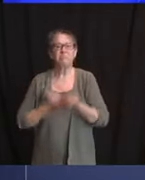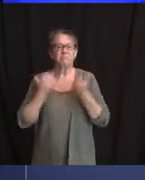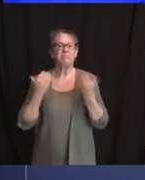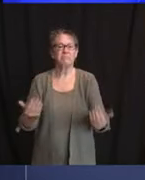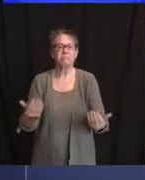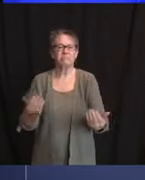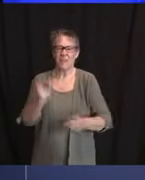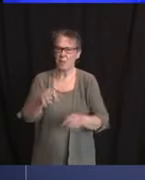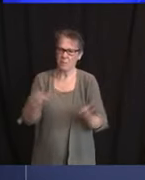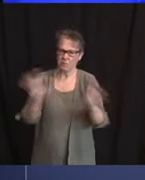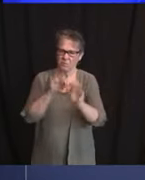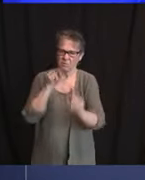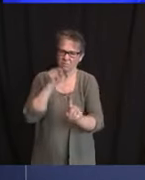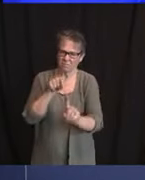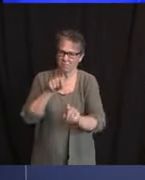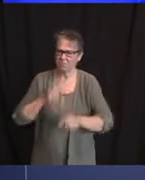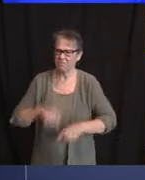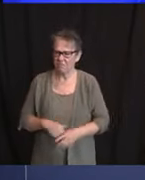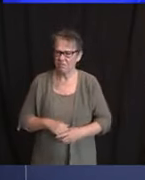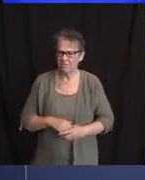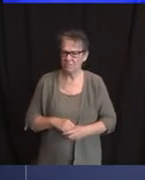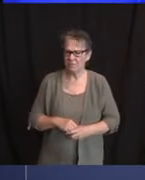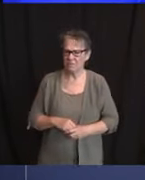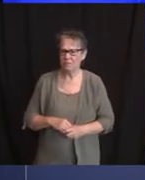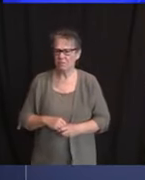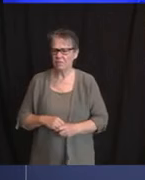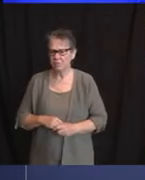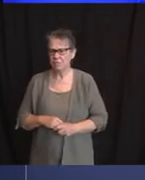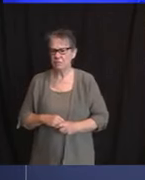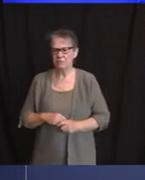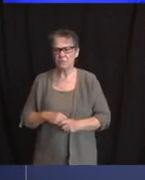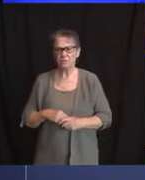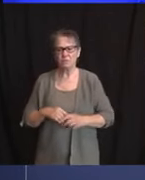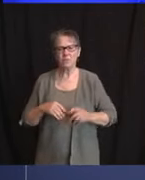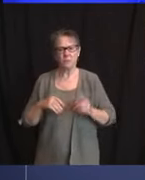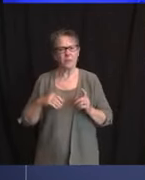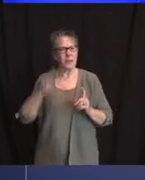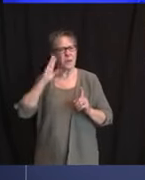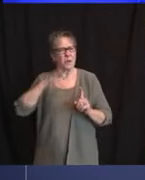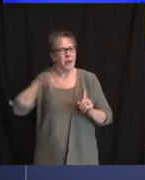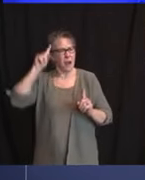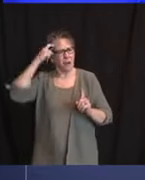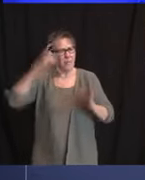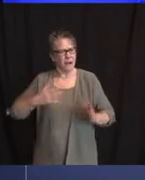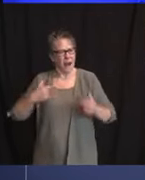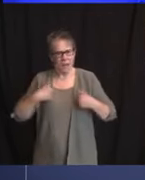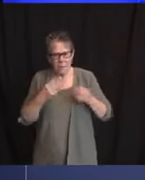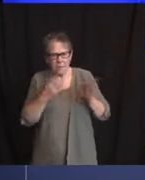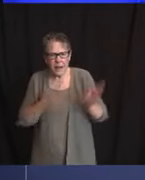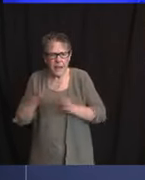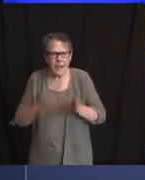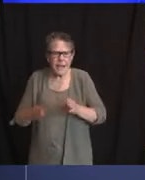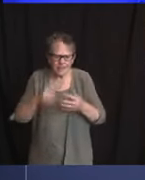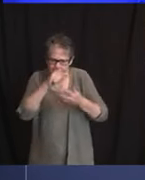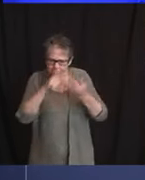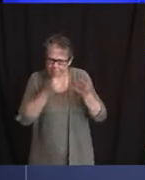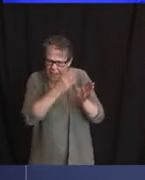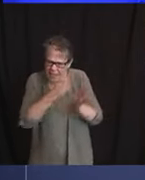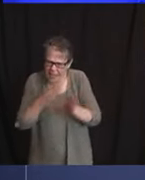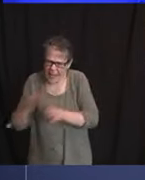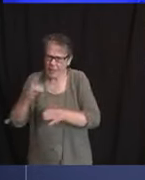state. That's why I successfully fought for an additional $25 billion set aside for testing in the last stimulus, known as COVID